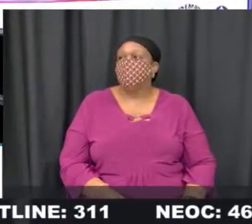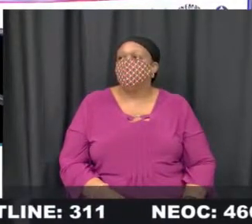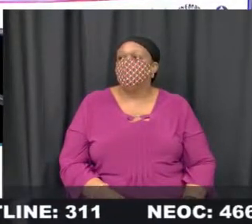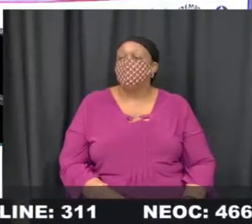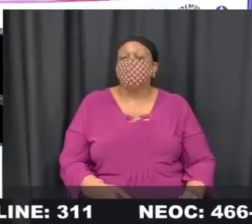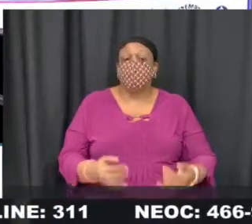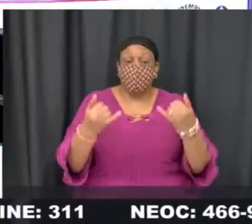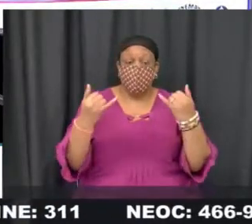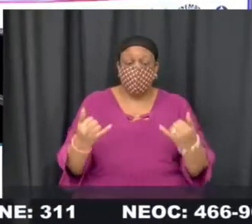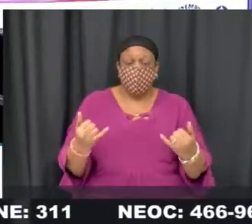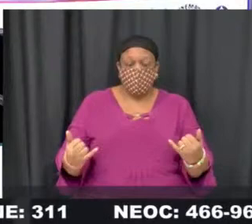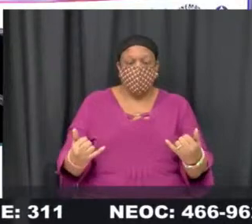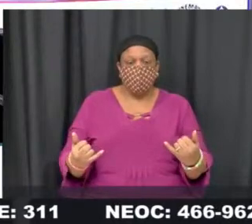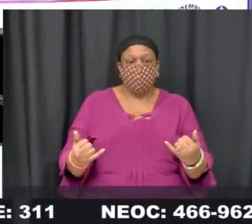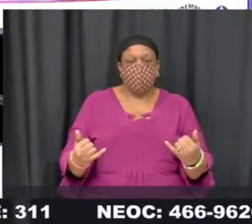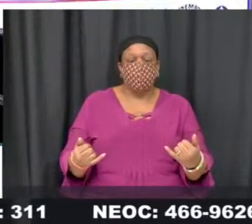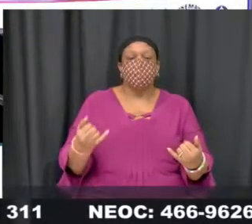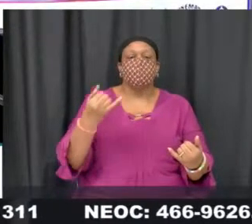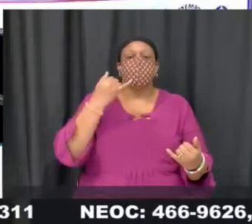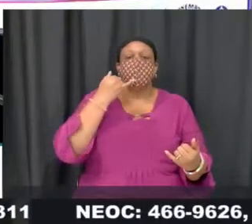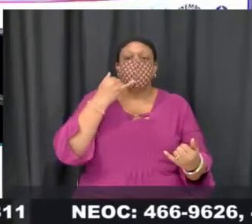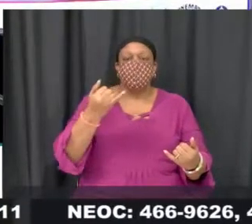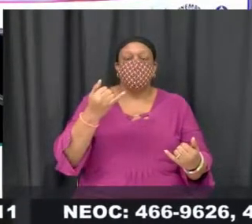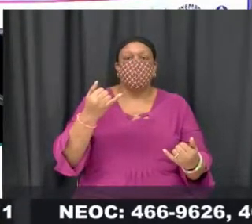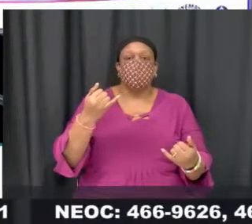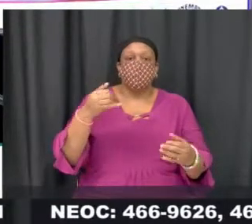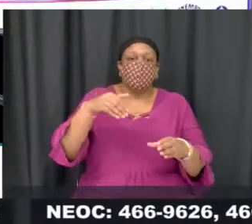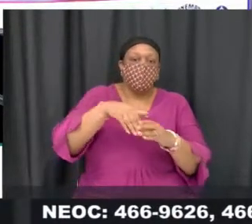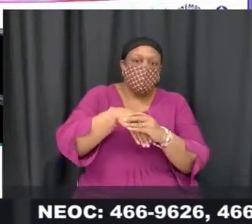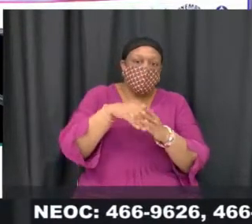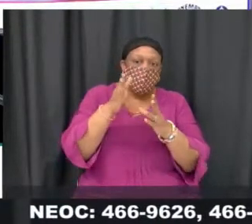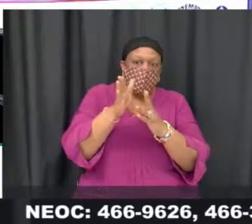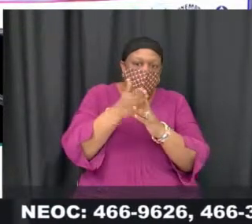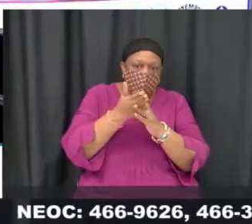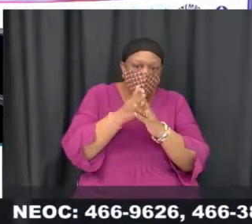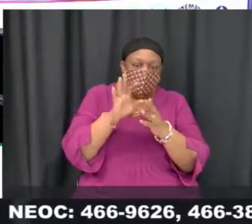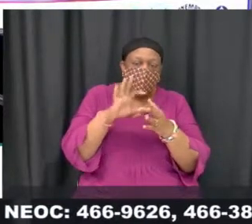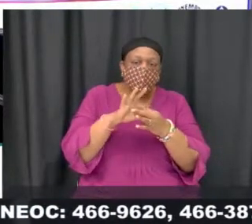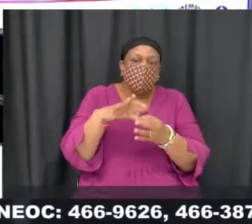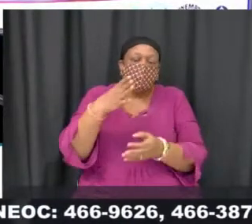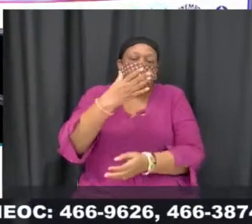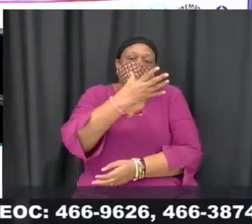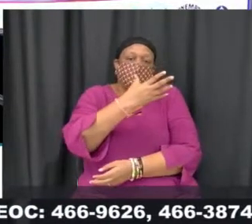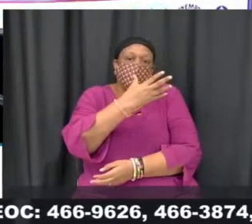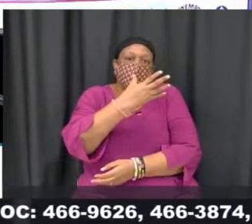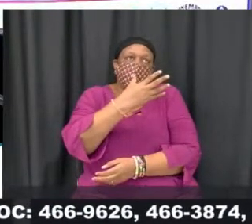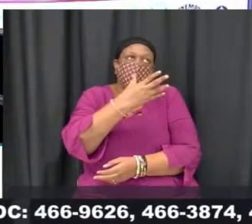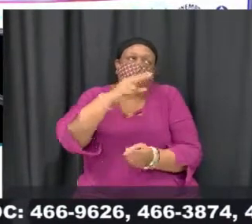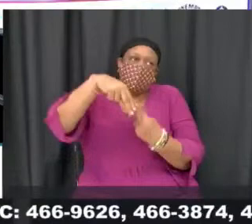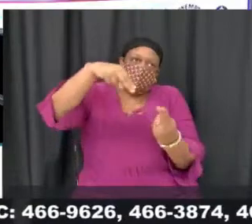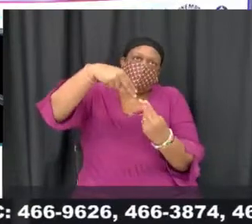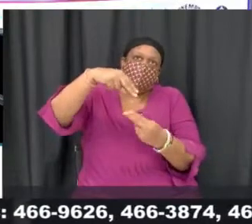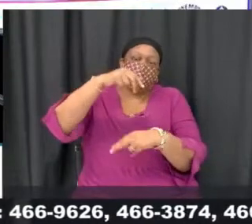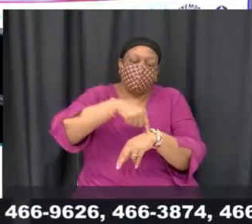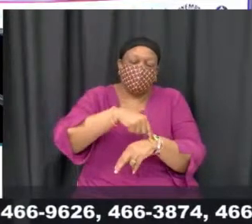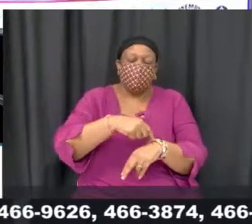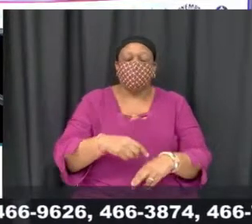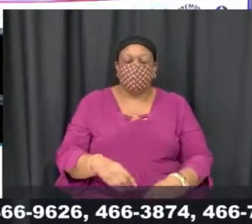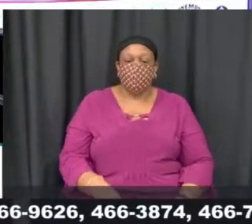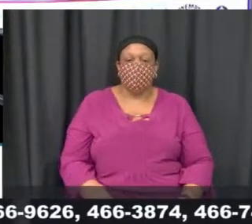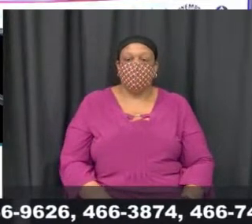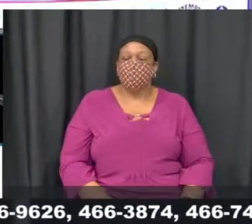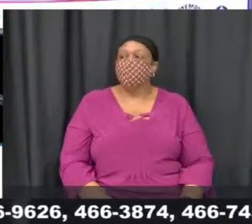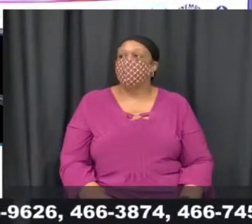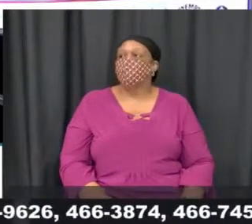late August to late October, in the middle of August, to late October. And in this regard, I am appealing to